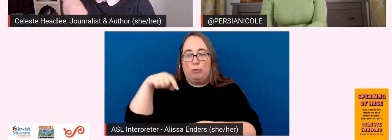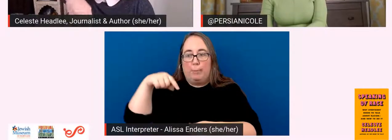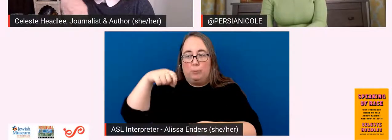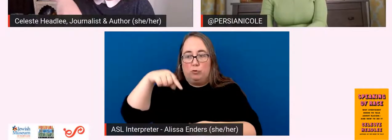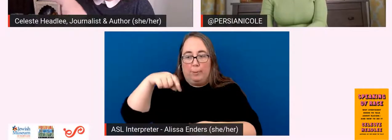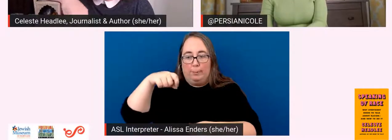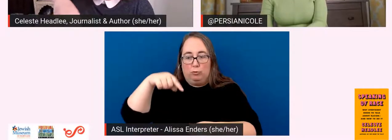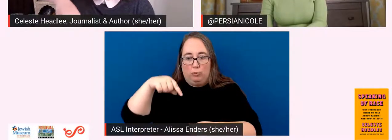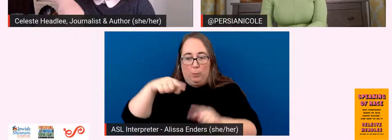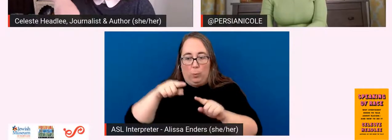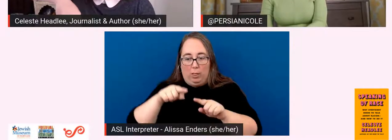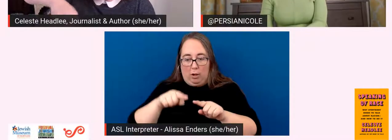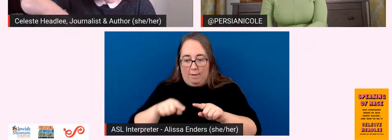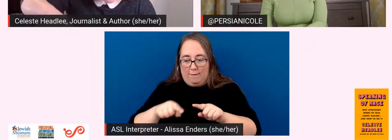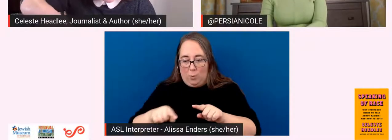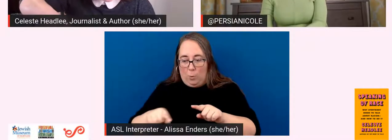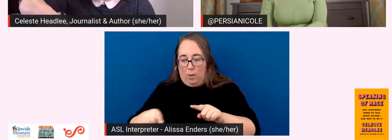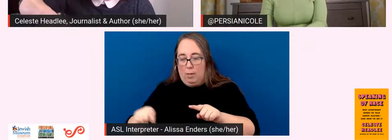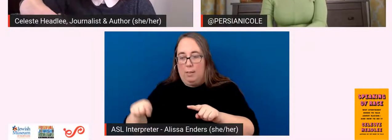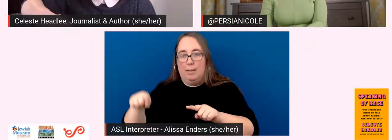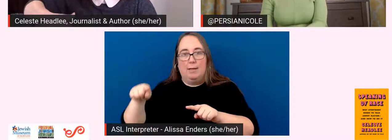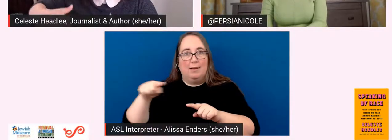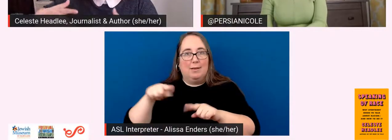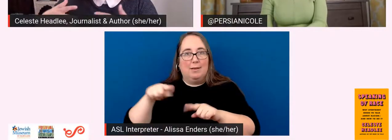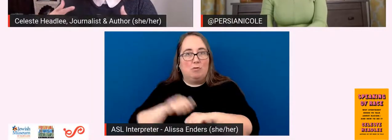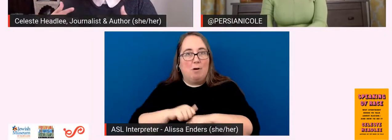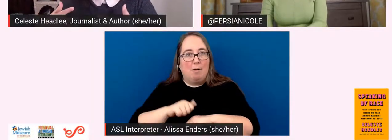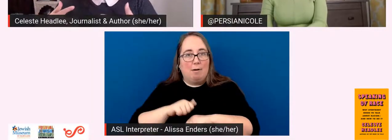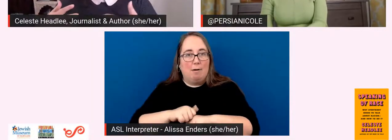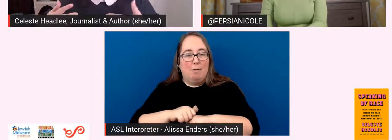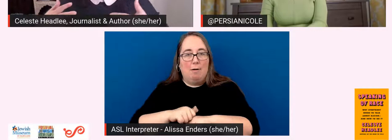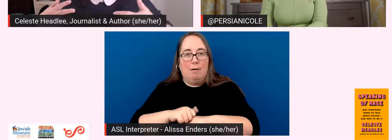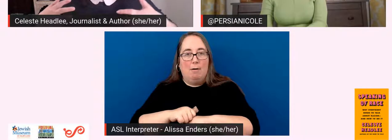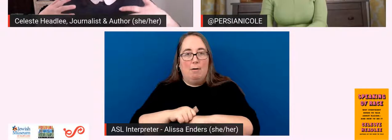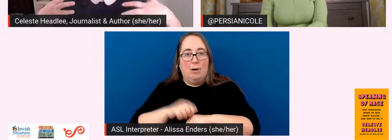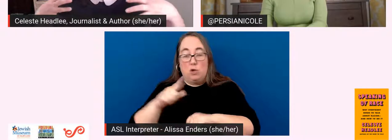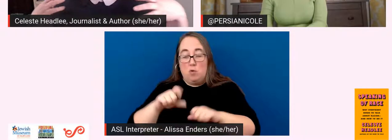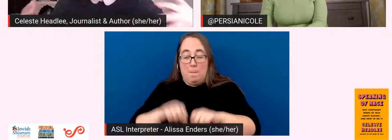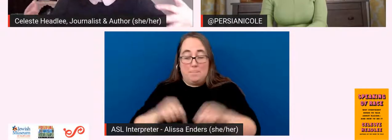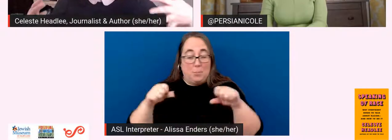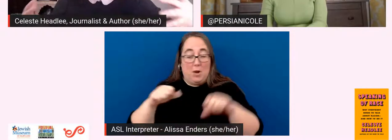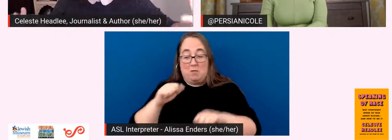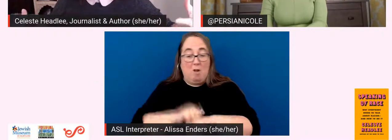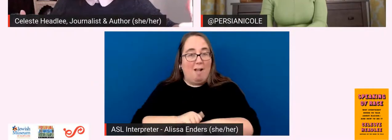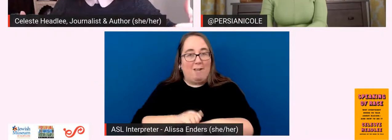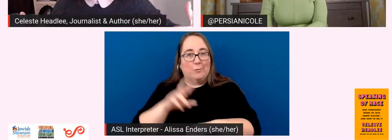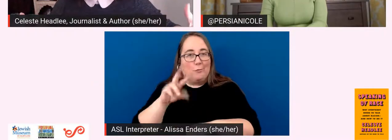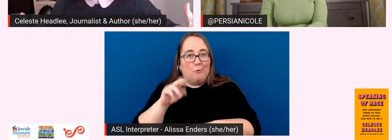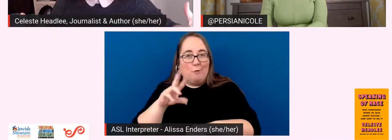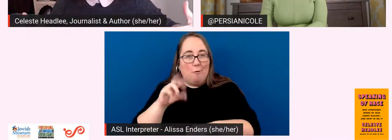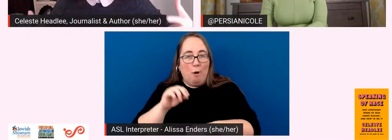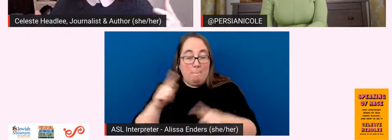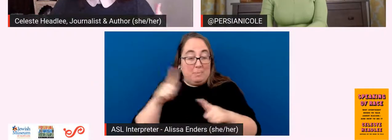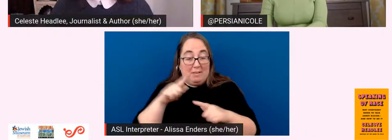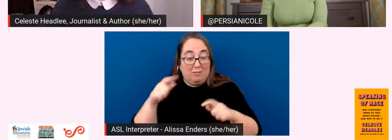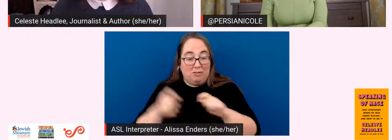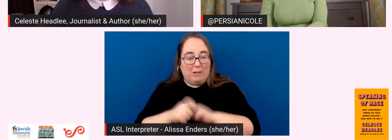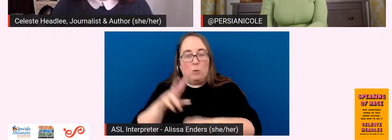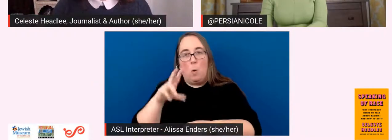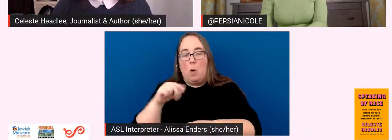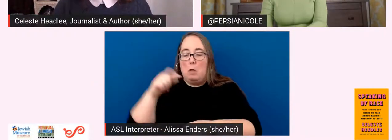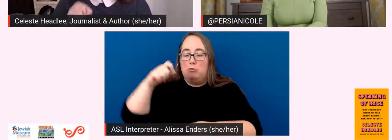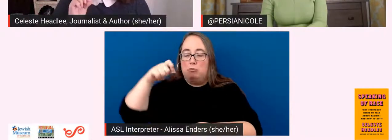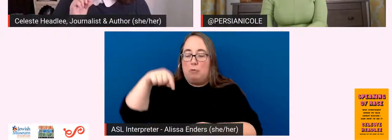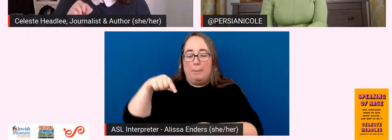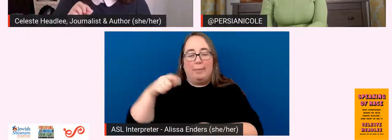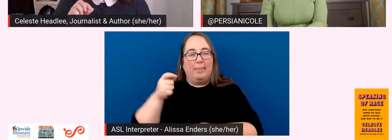will carve a little hole in the rock. So you're not looking for some dramatic change. You're just